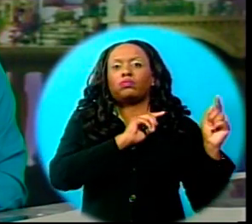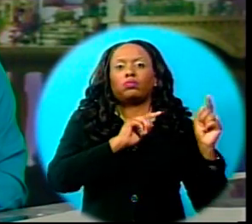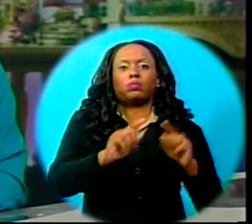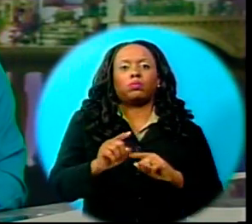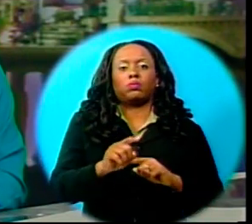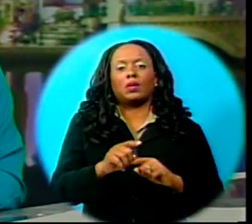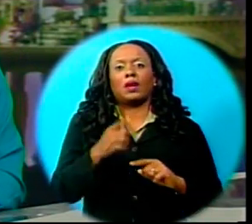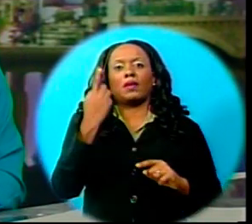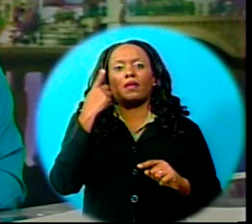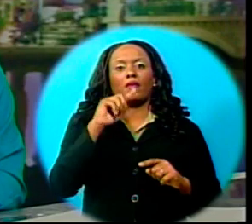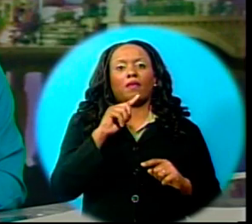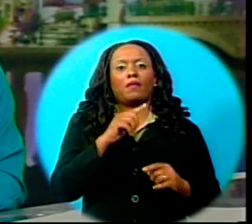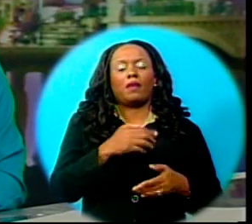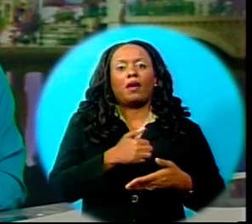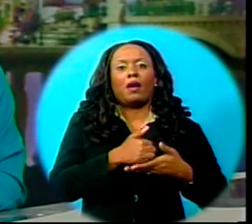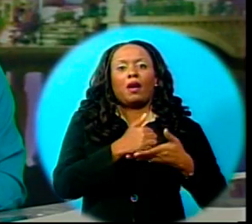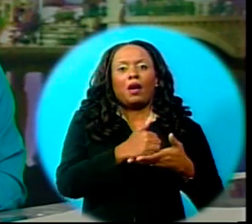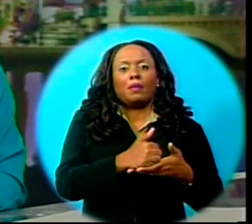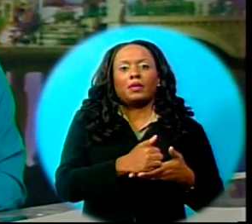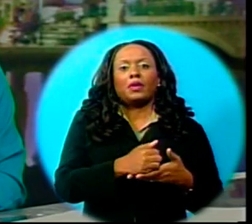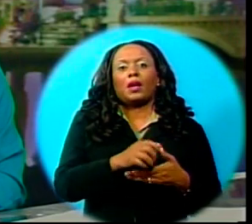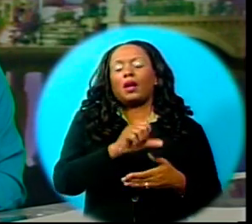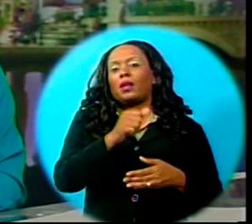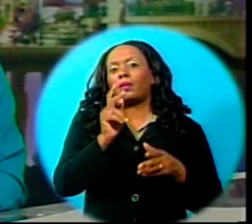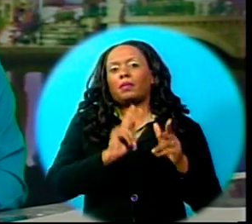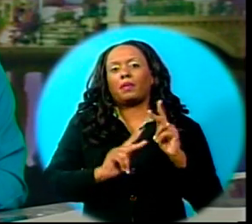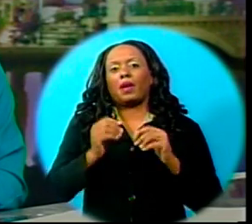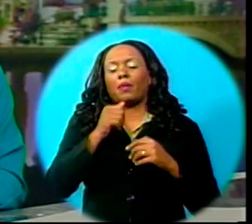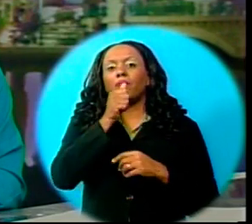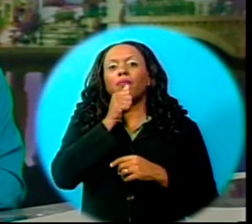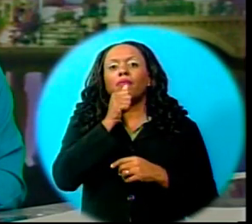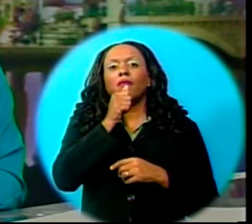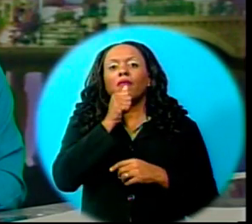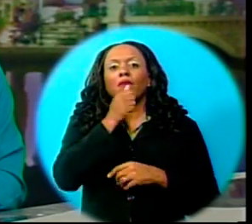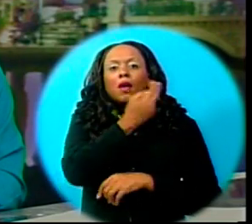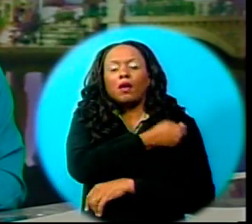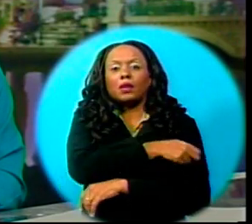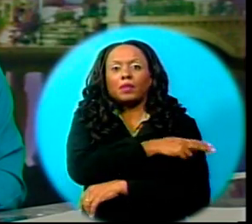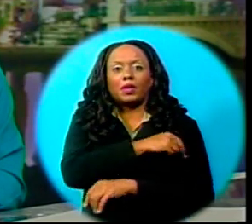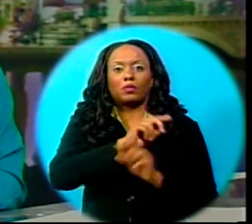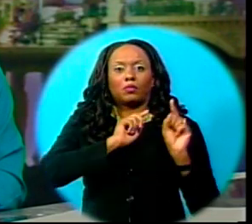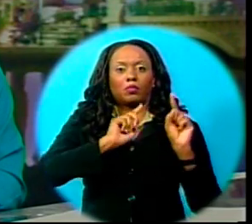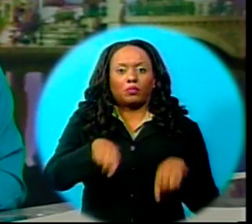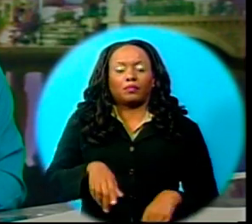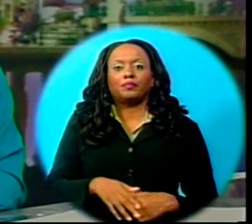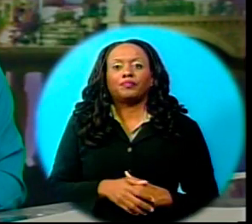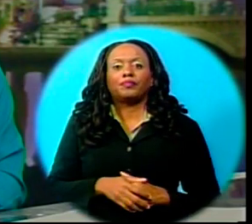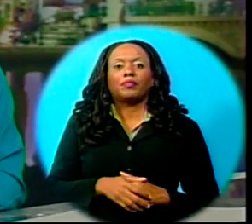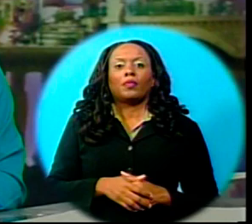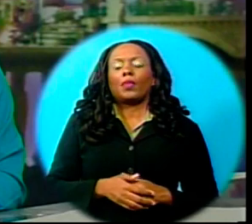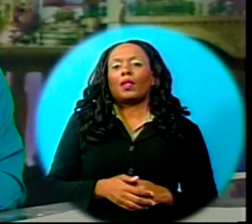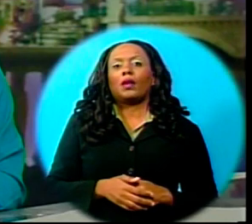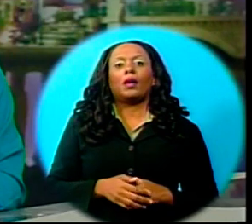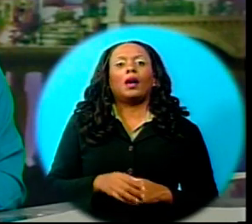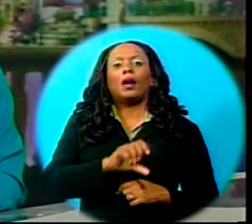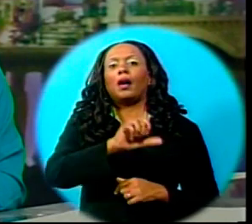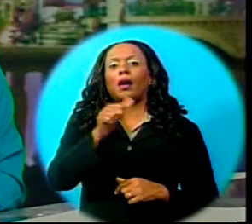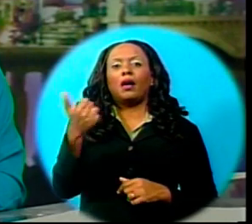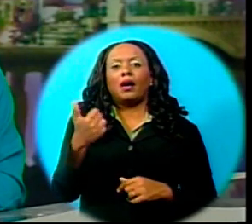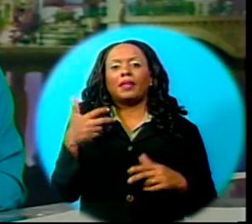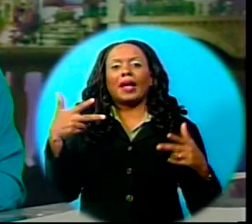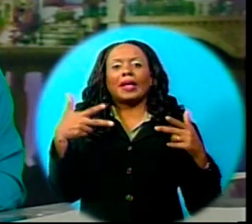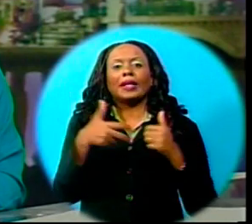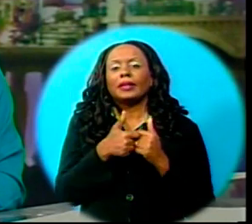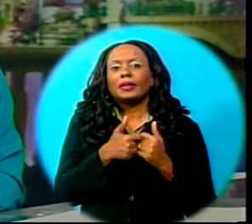treatment. The others opted for private medical attention. Police also responded to several other reported minor accidents and